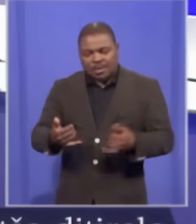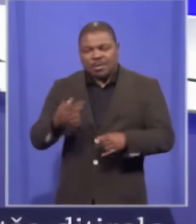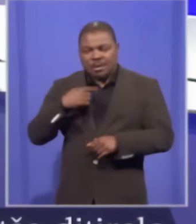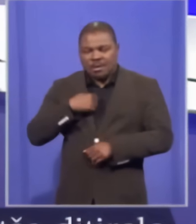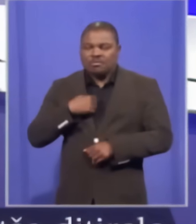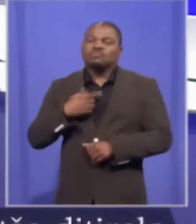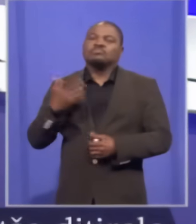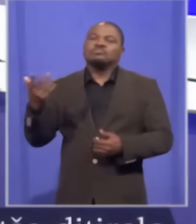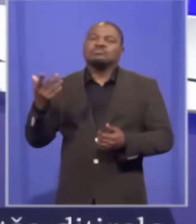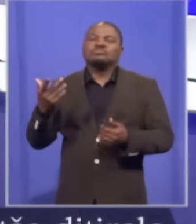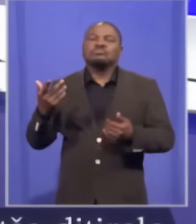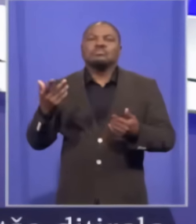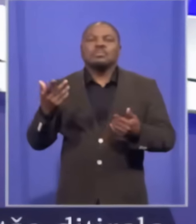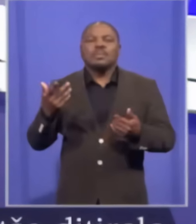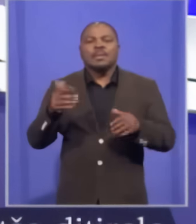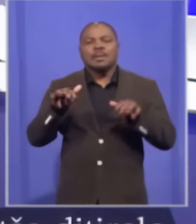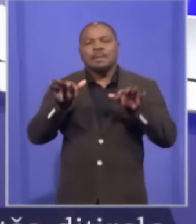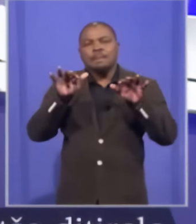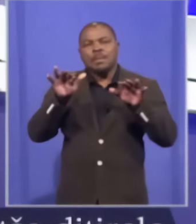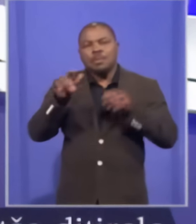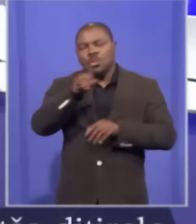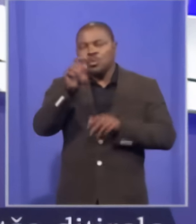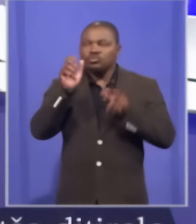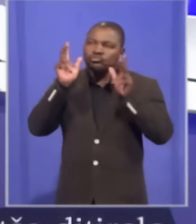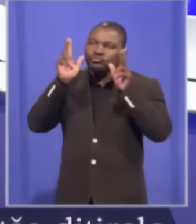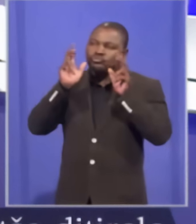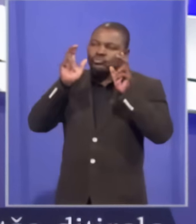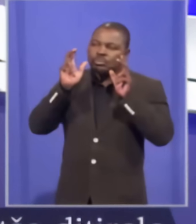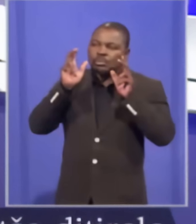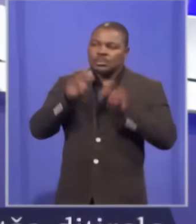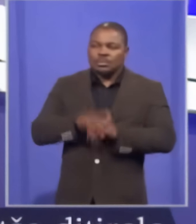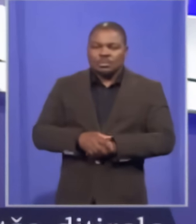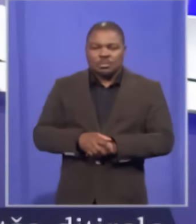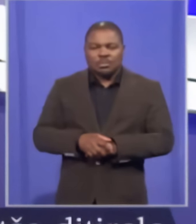gape ke tamiše gape le batheletši